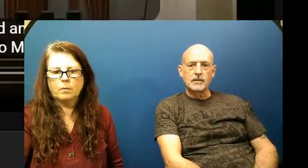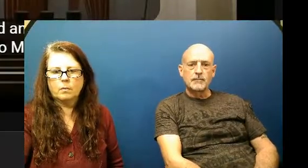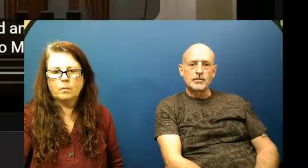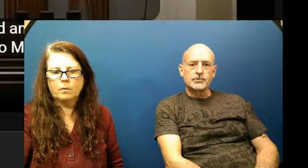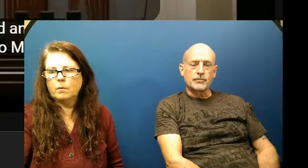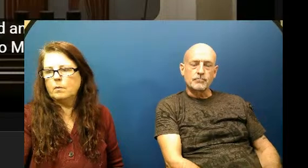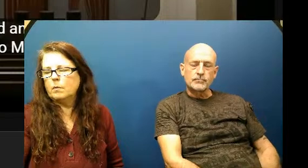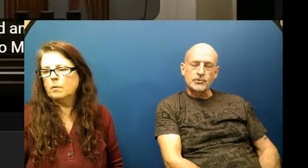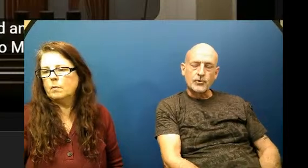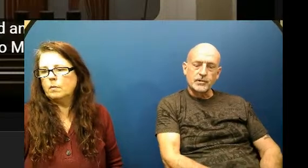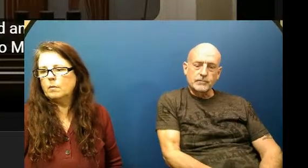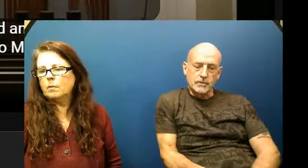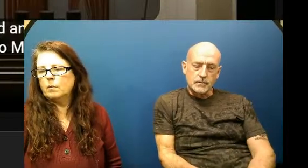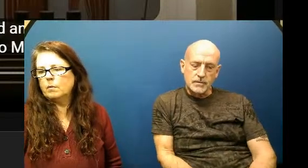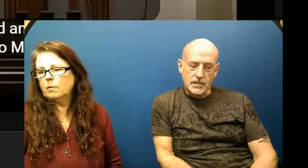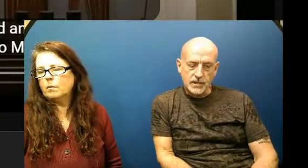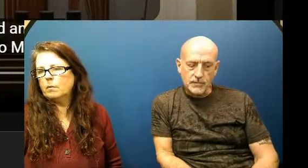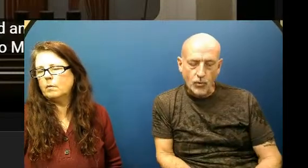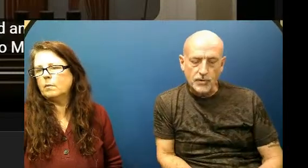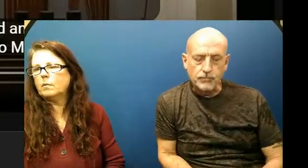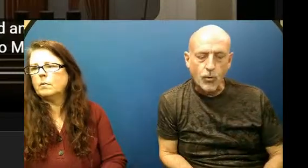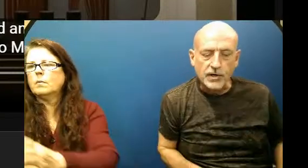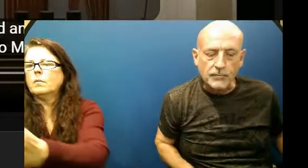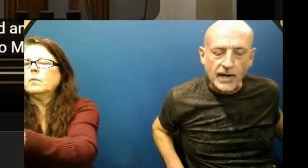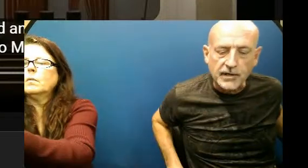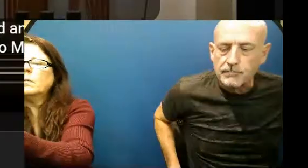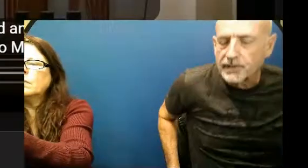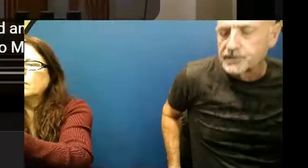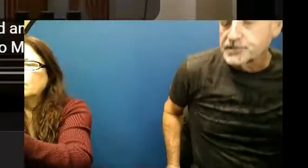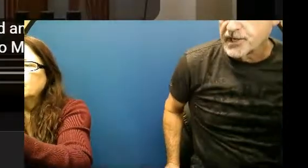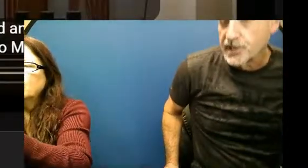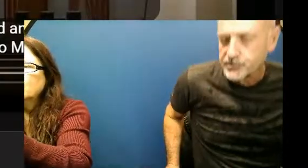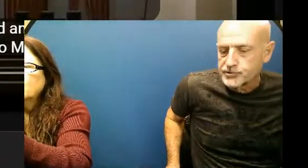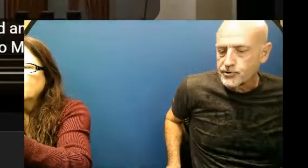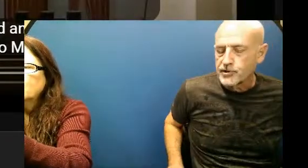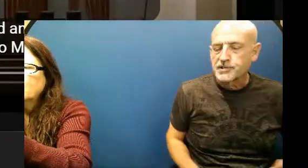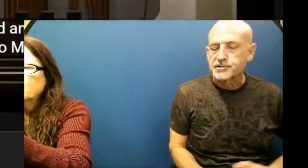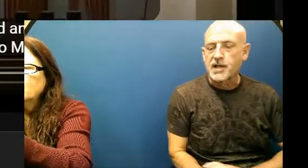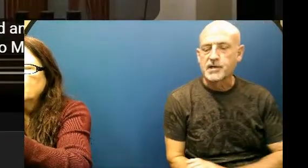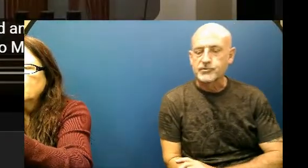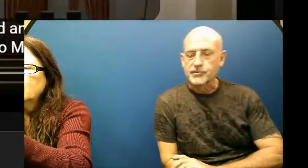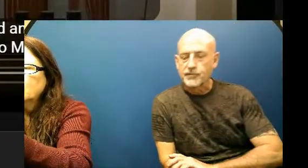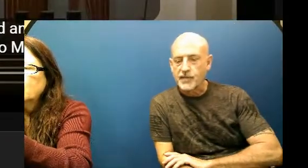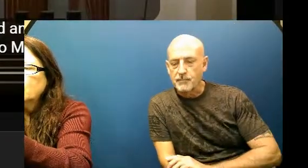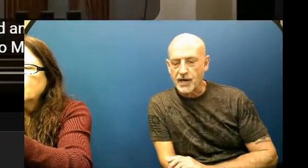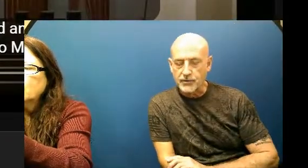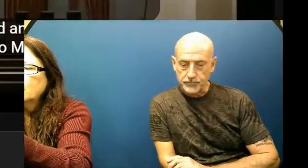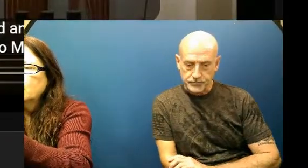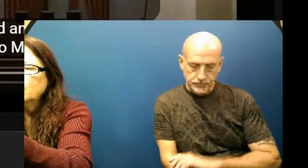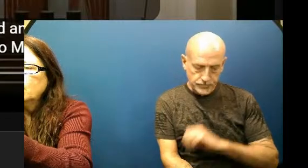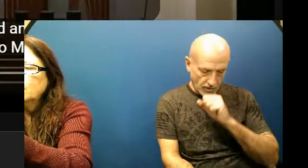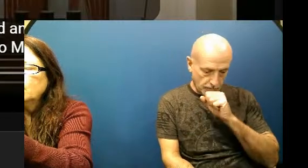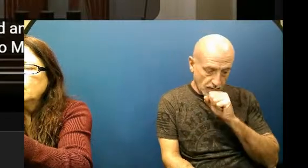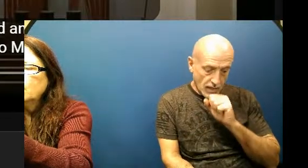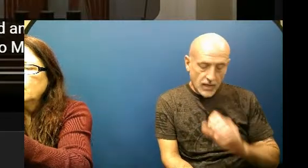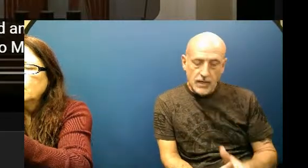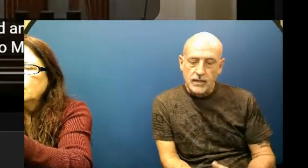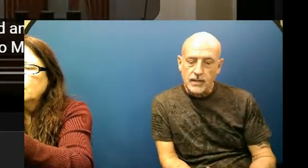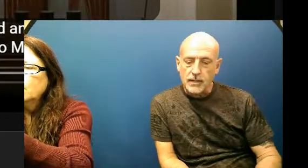only. So an important point about a compelling state interest, or any state interest for that matter,